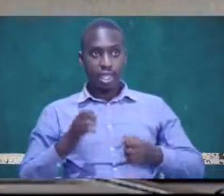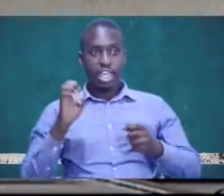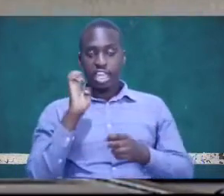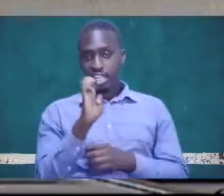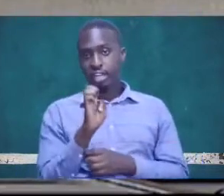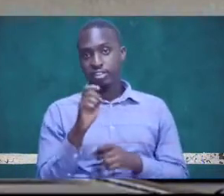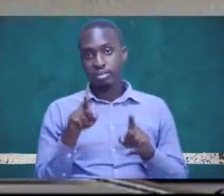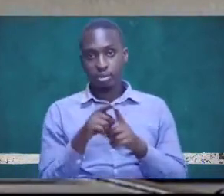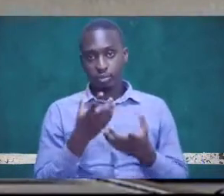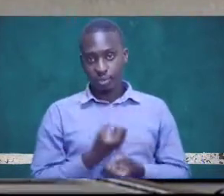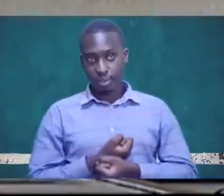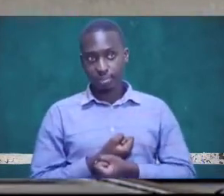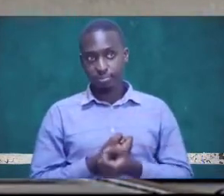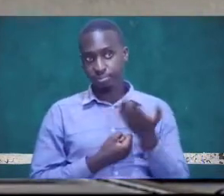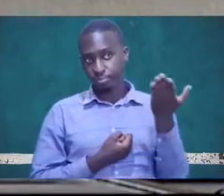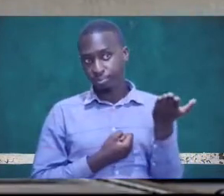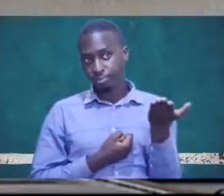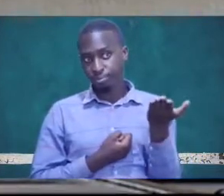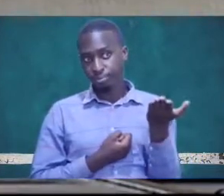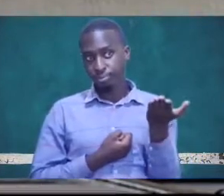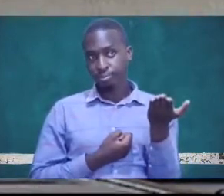what we have, this is